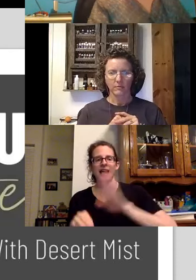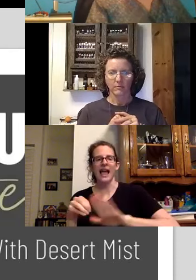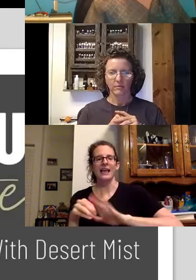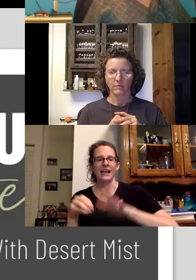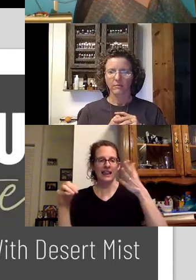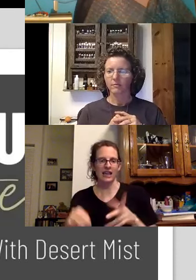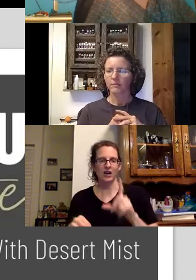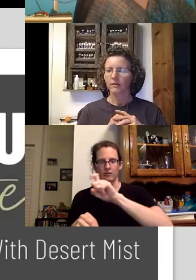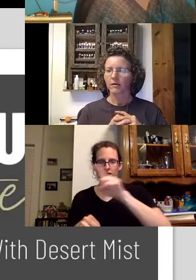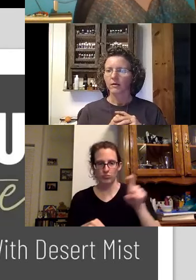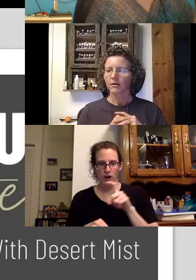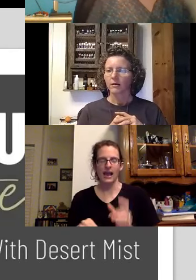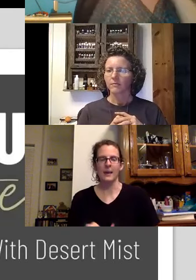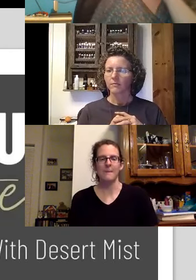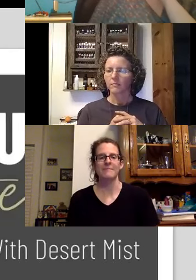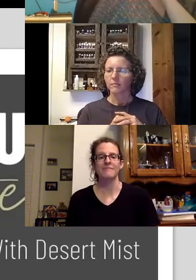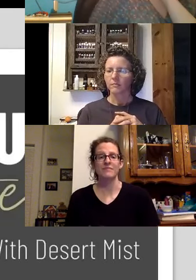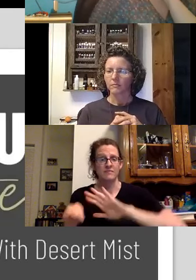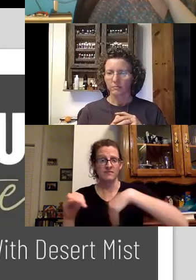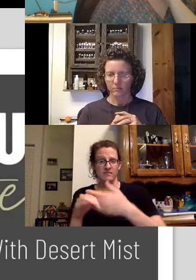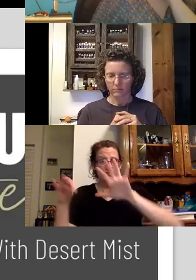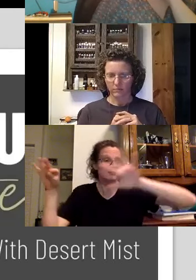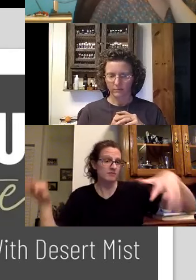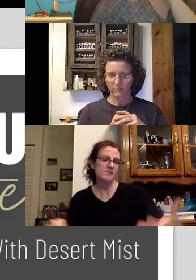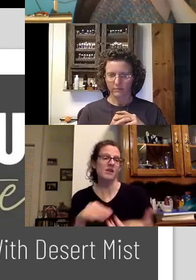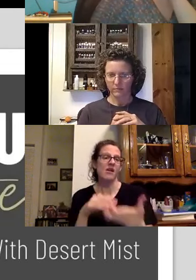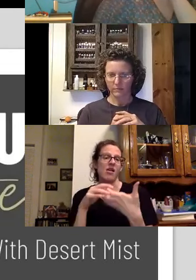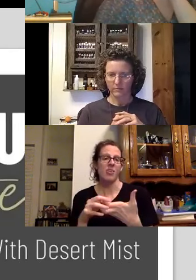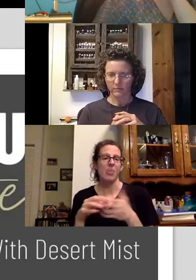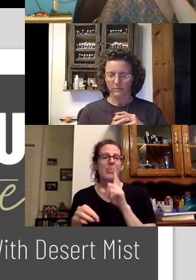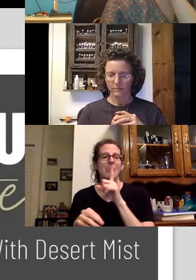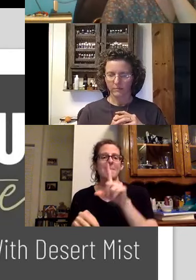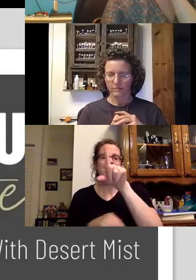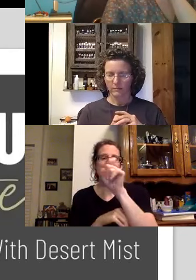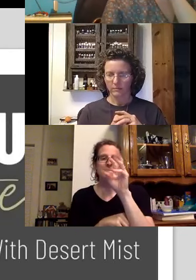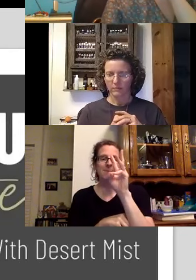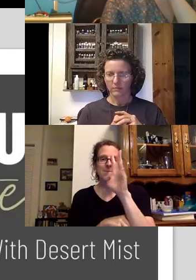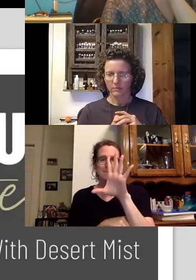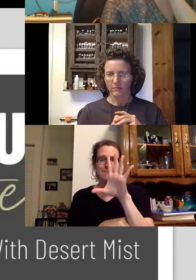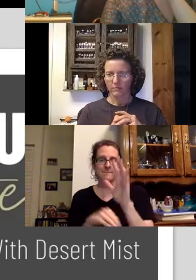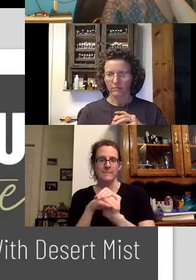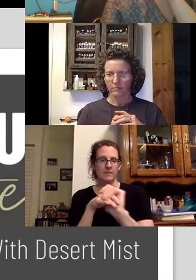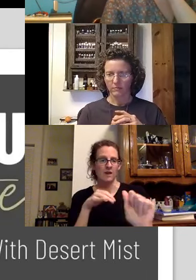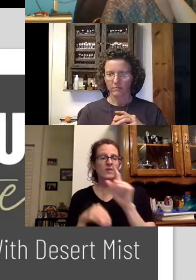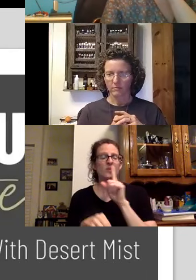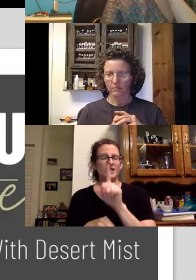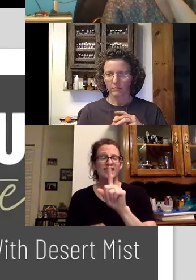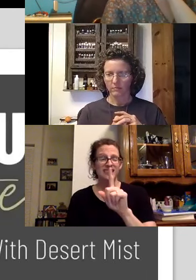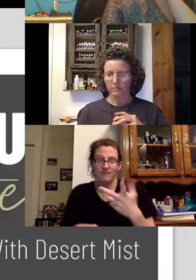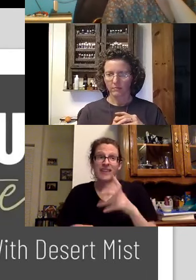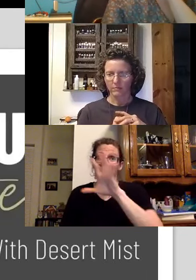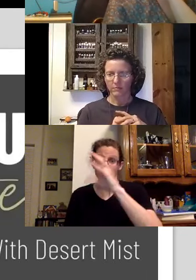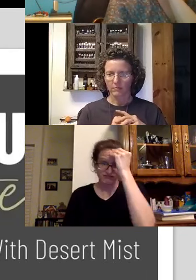Cleaner. All of this is $165, which is